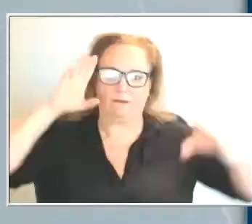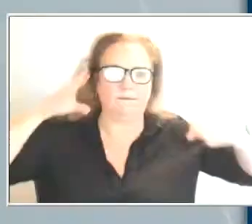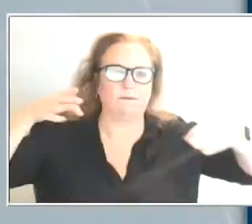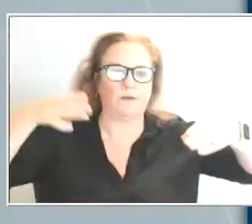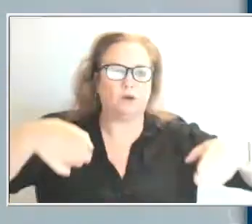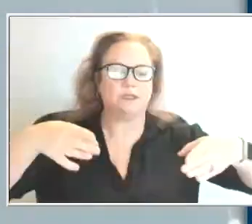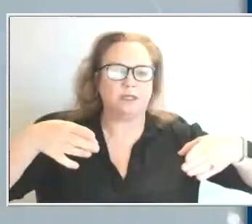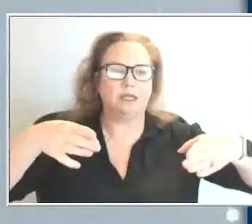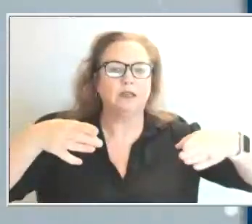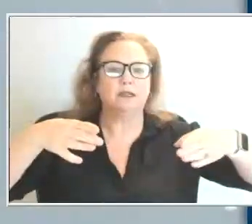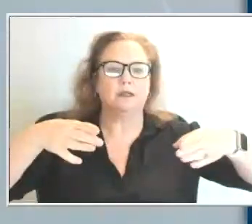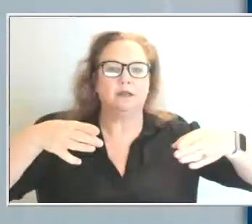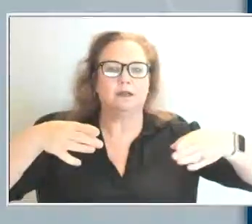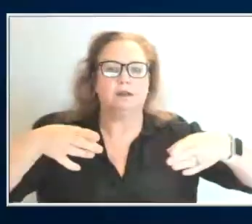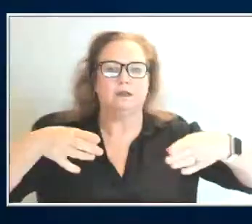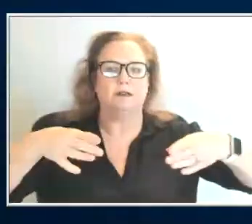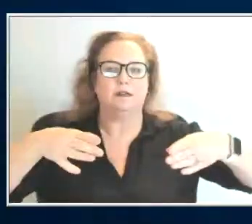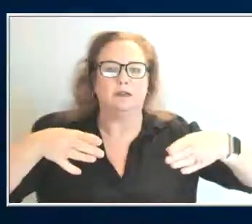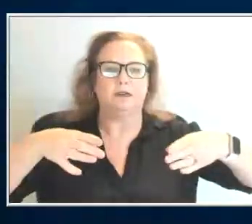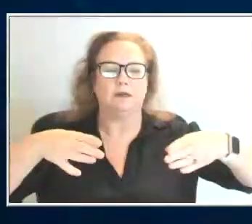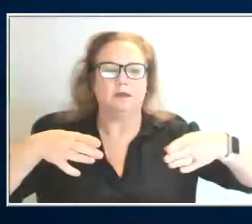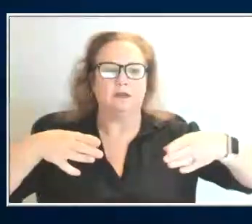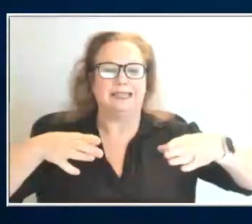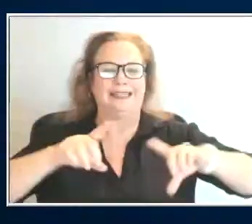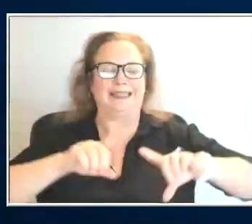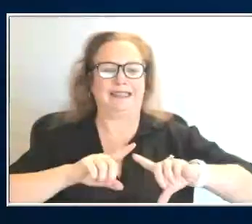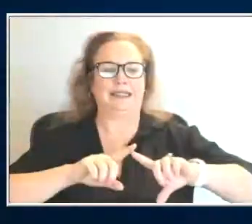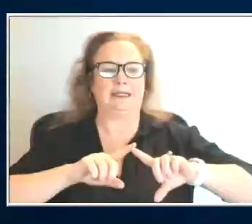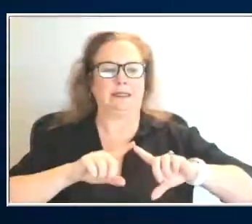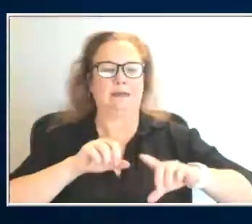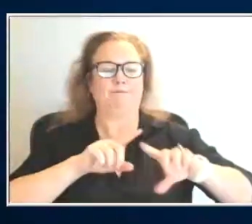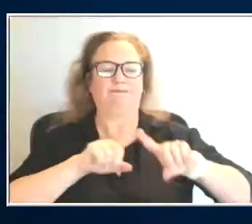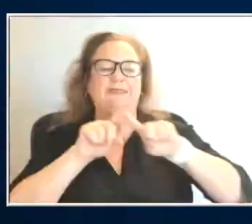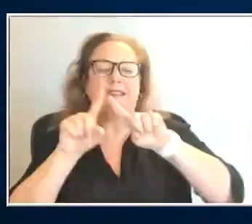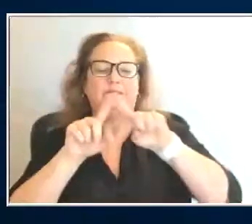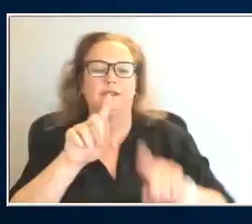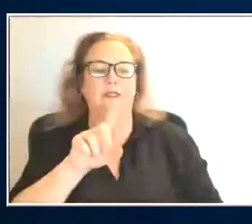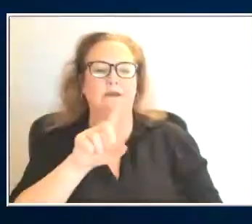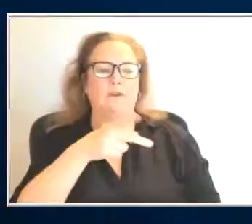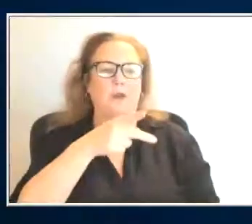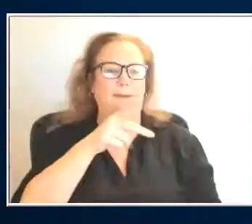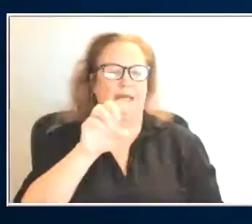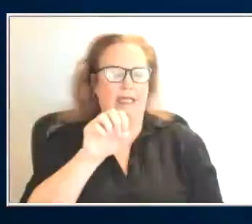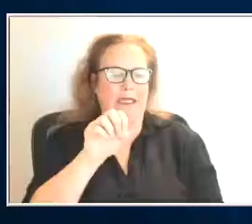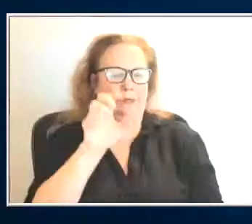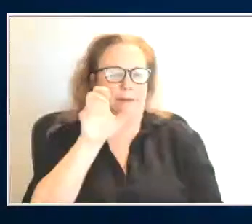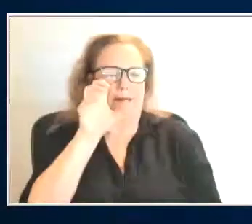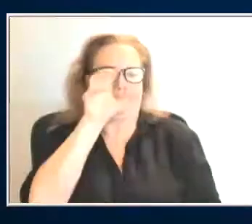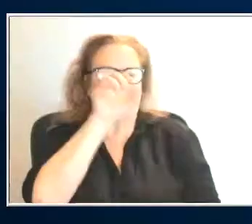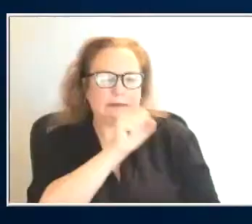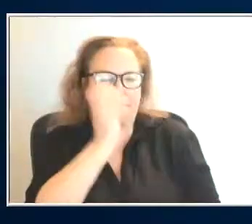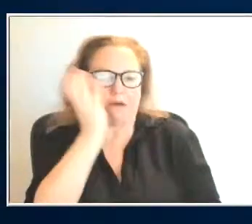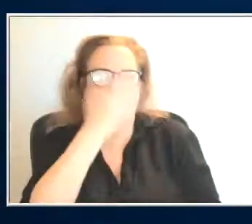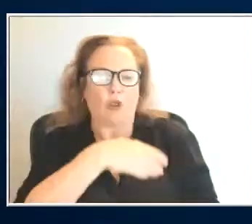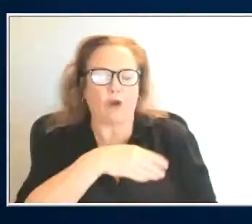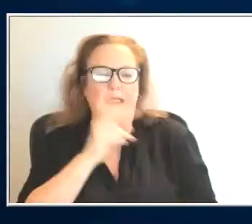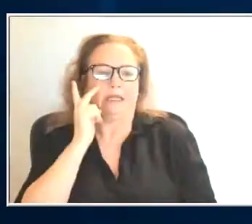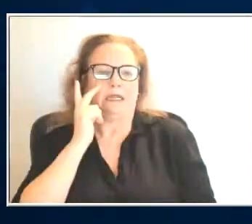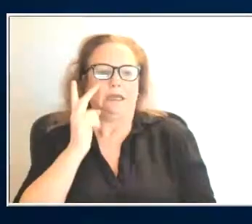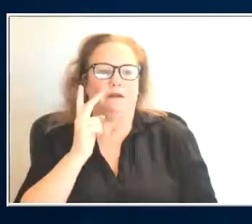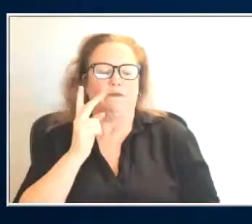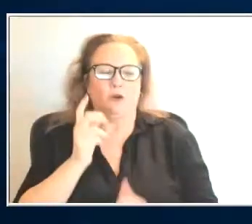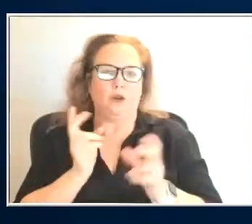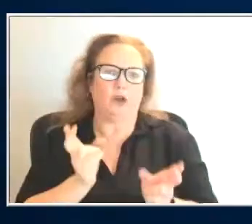what are the subtle details of your PPE that maybe can be missed easily, either if you're in a